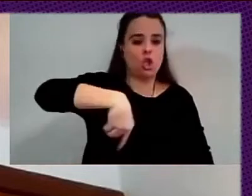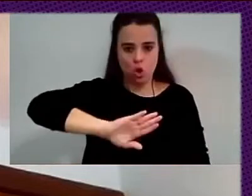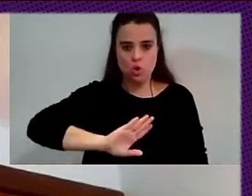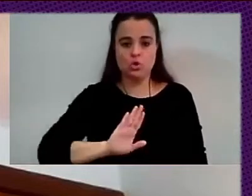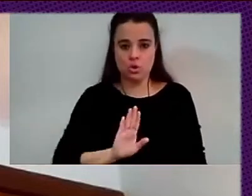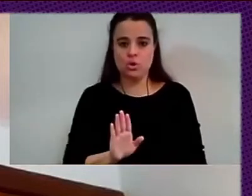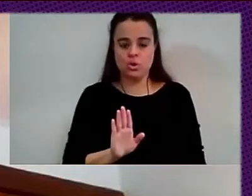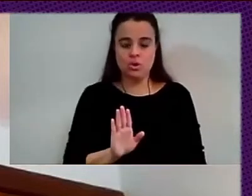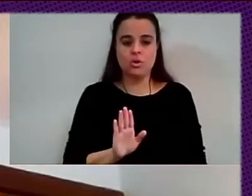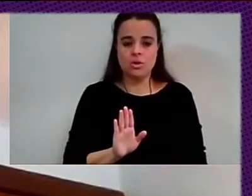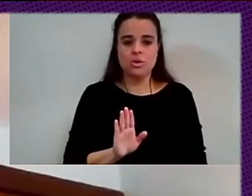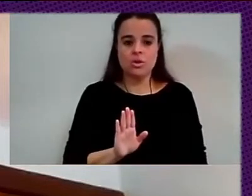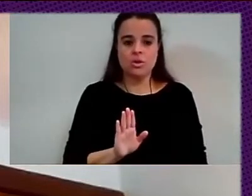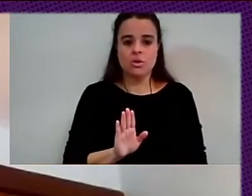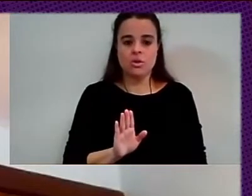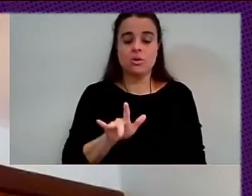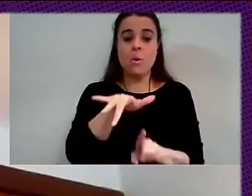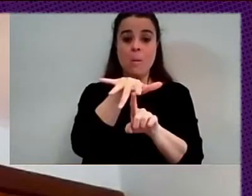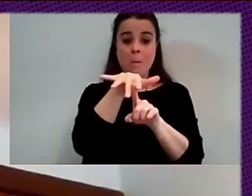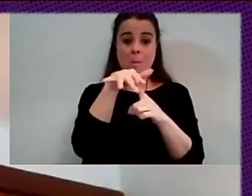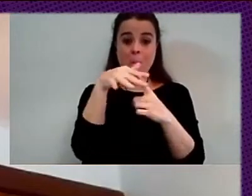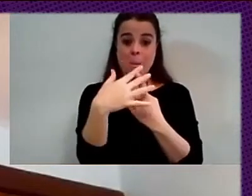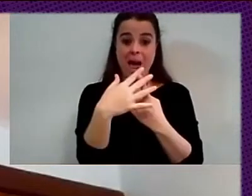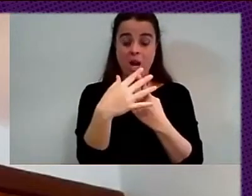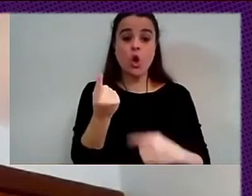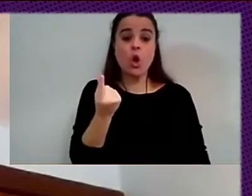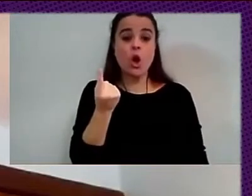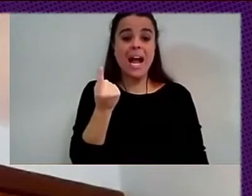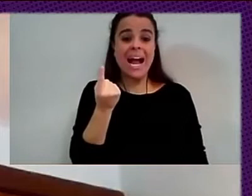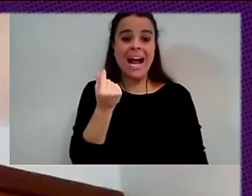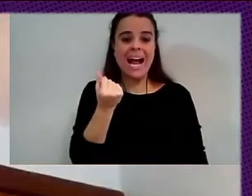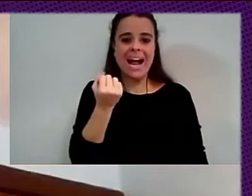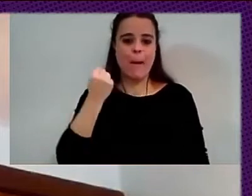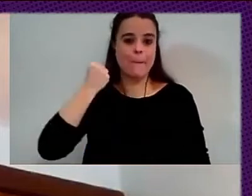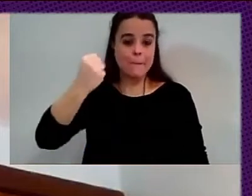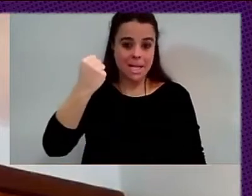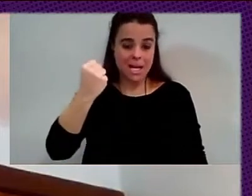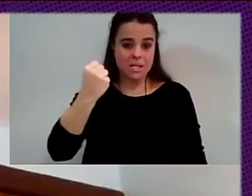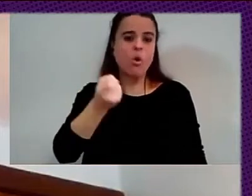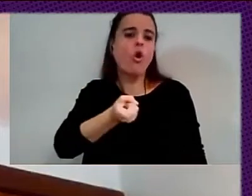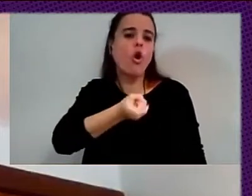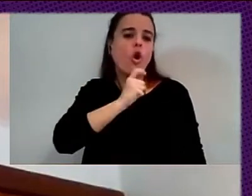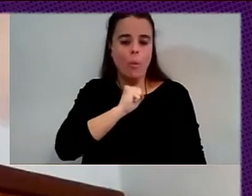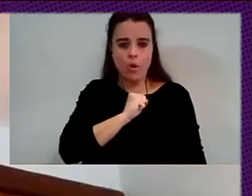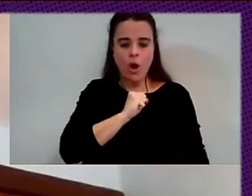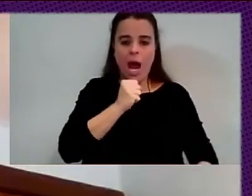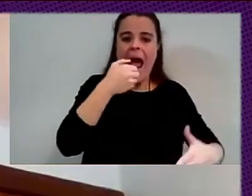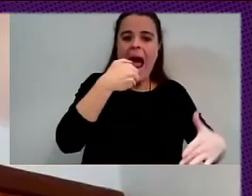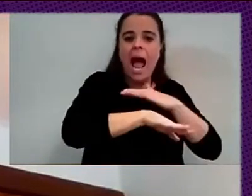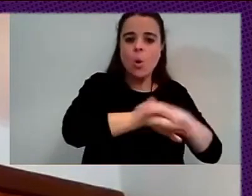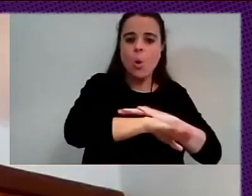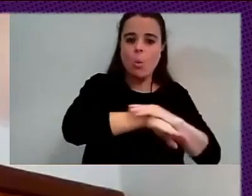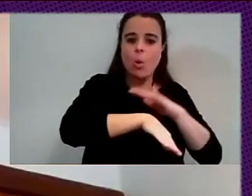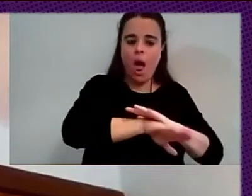of capitalism is to accumulate, to grow, to expand, and so on. And we're in a situation in which